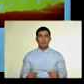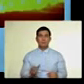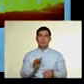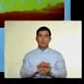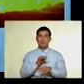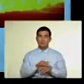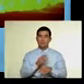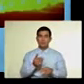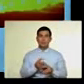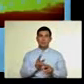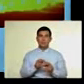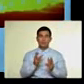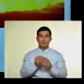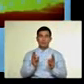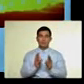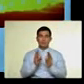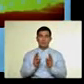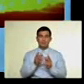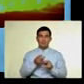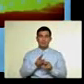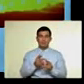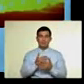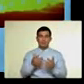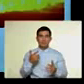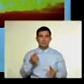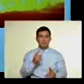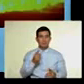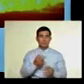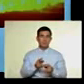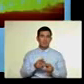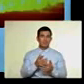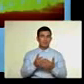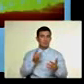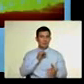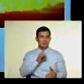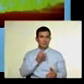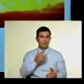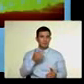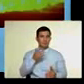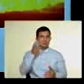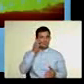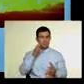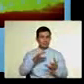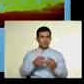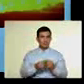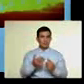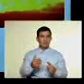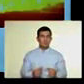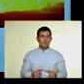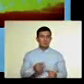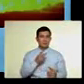Barakalla, bular yoqilg'i foydali qazilmalarni qazib olish jarayonlaridir. Ya'ni ko'mir, neft